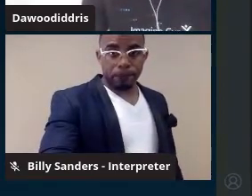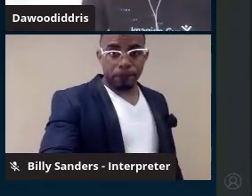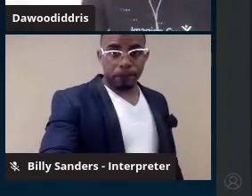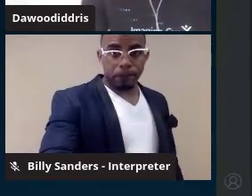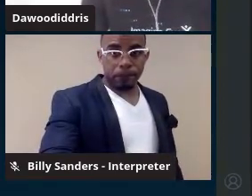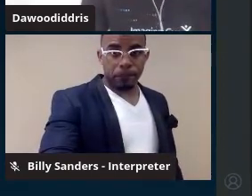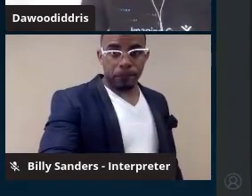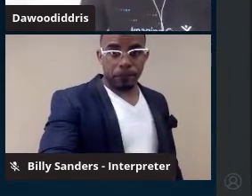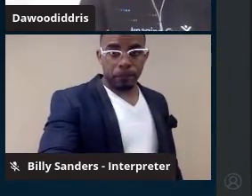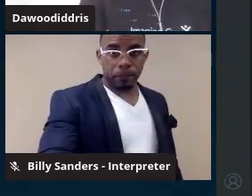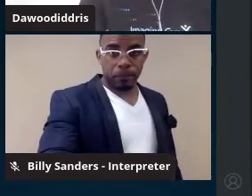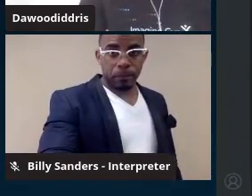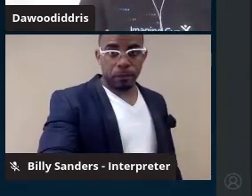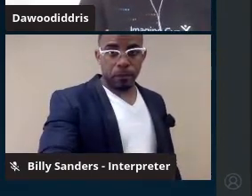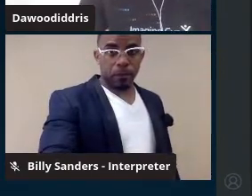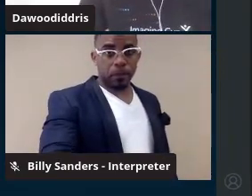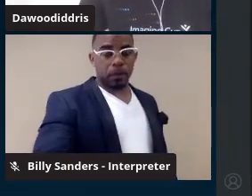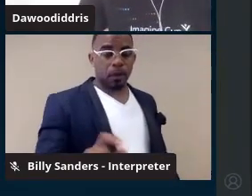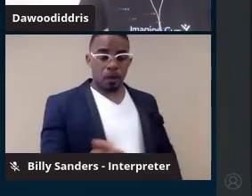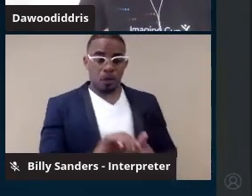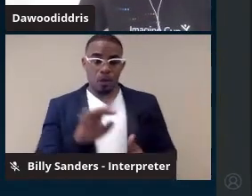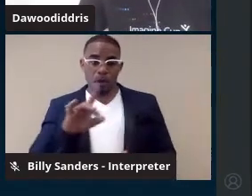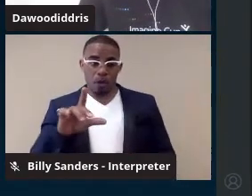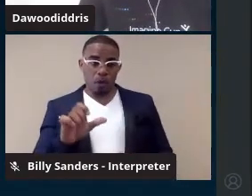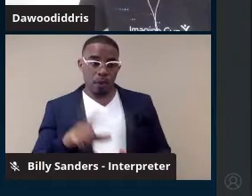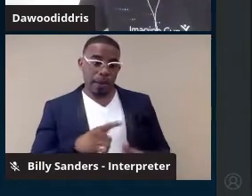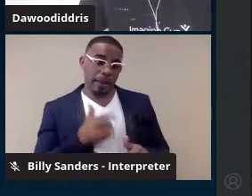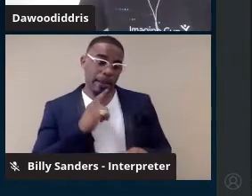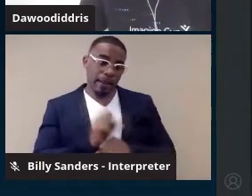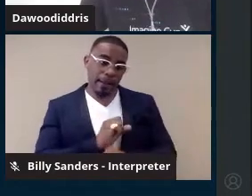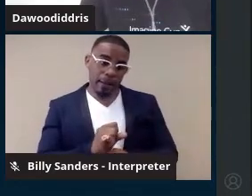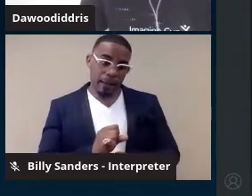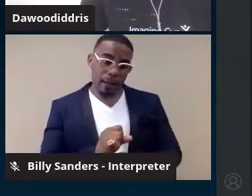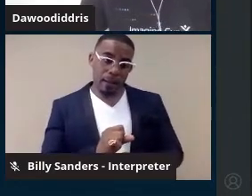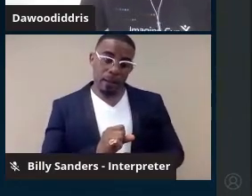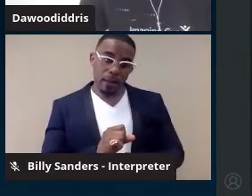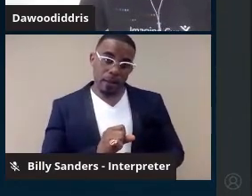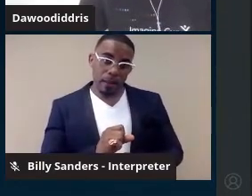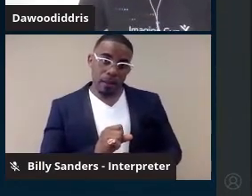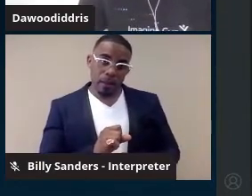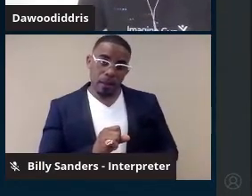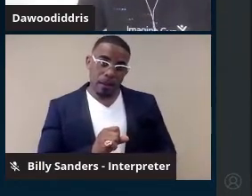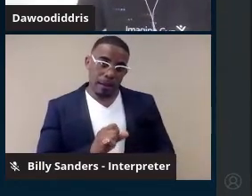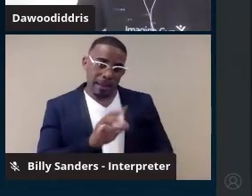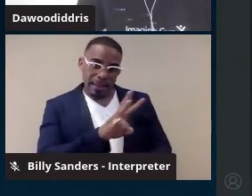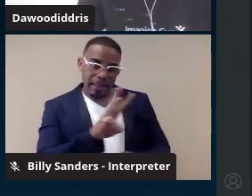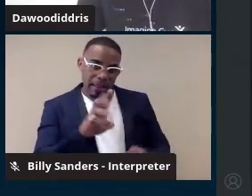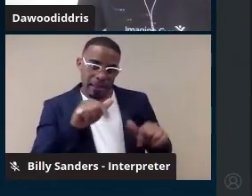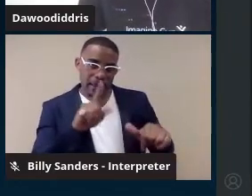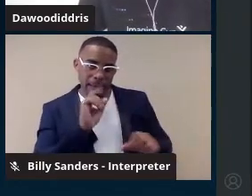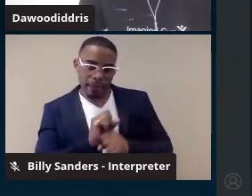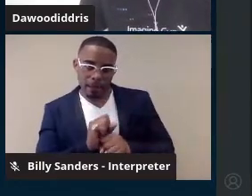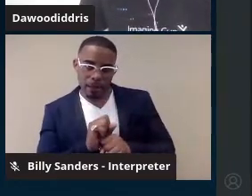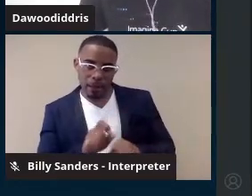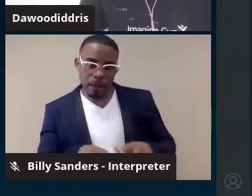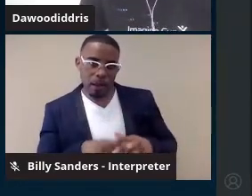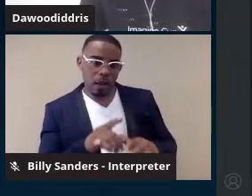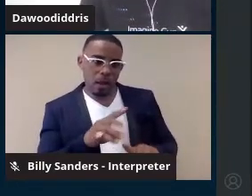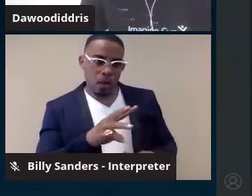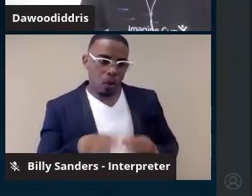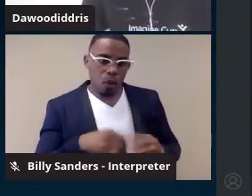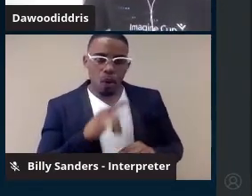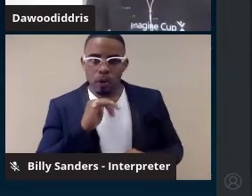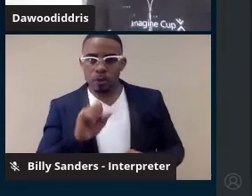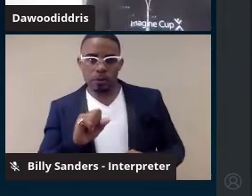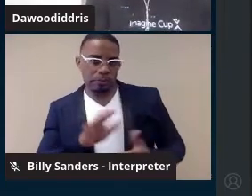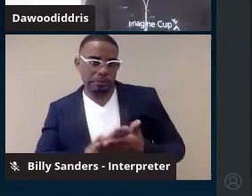love this way of writing the code, because I actually I think this is quite organized as well. So I love